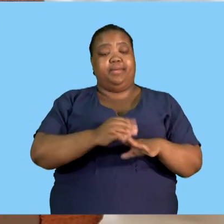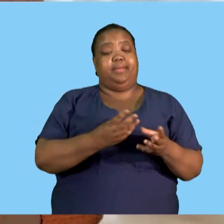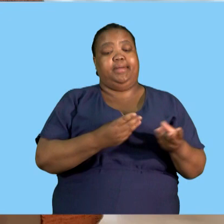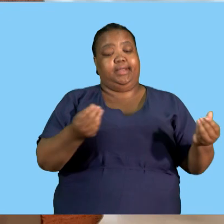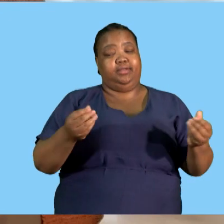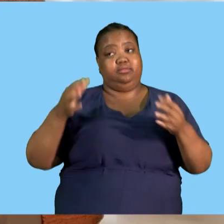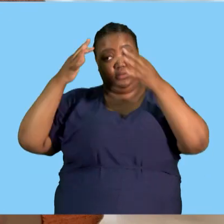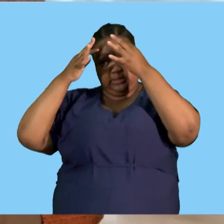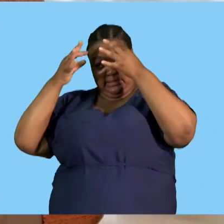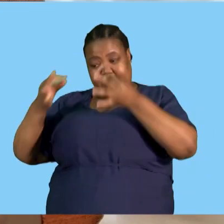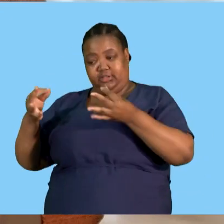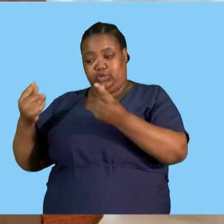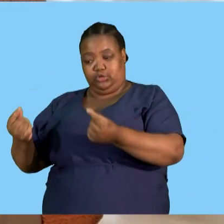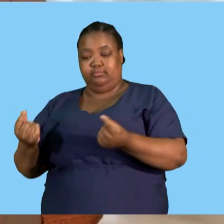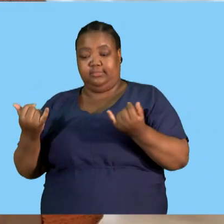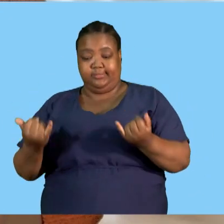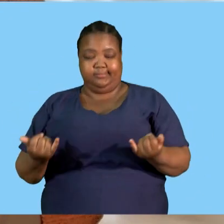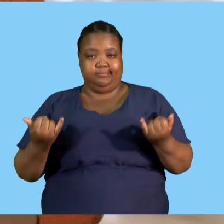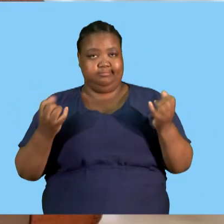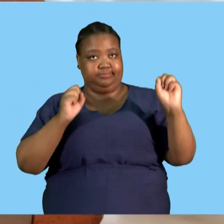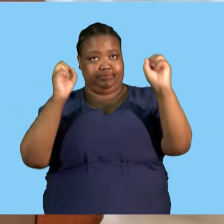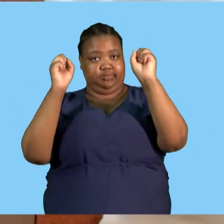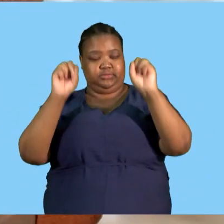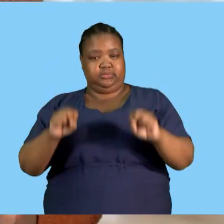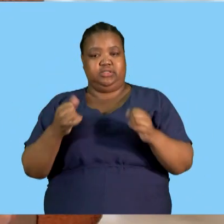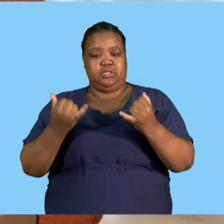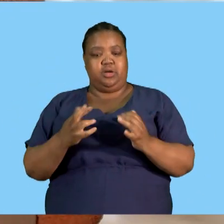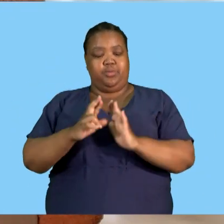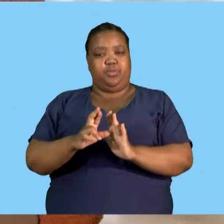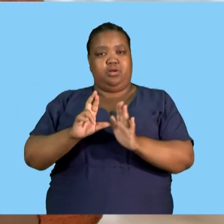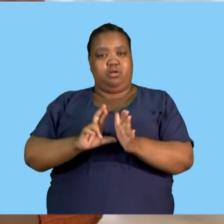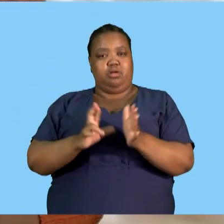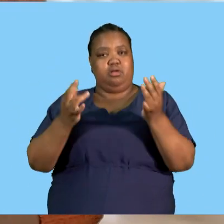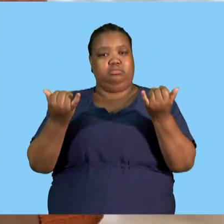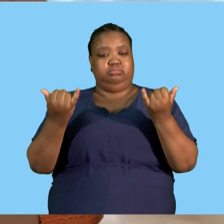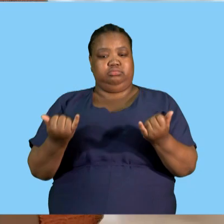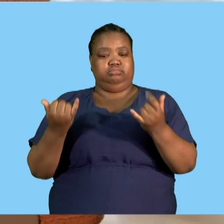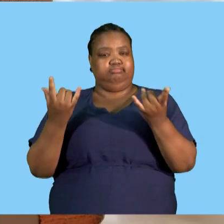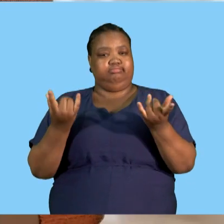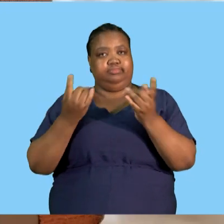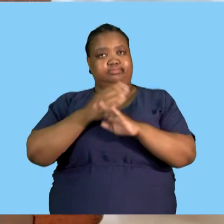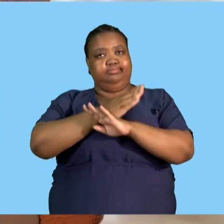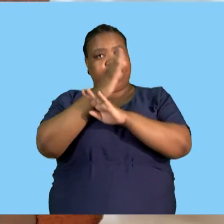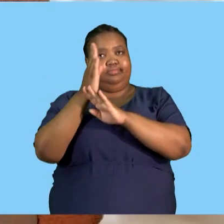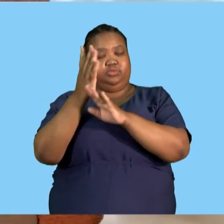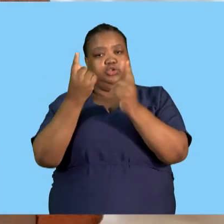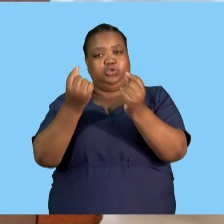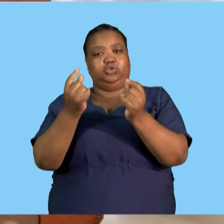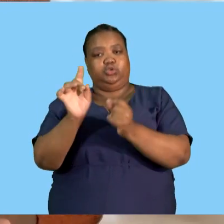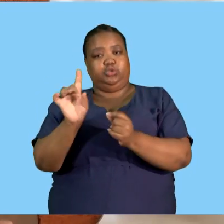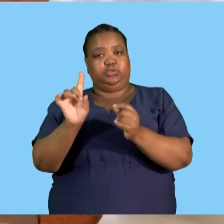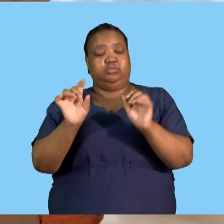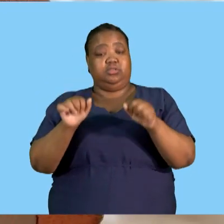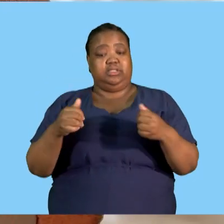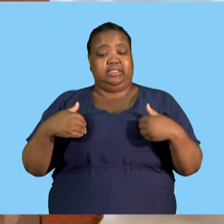making. We're going to do a recap of what we've been doing. As you know, whenever we start a lesson,